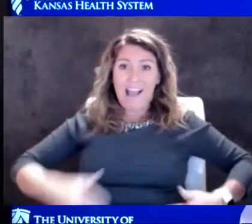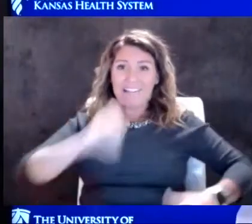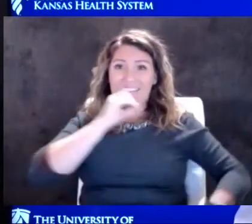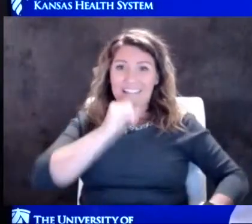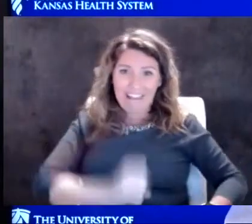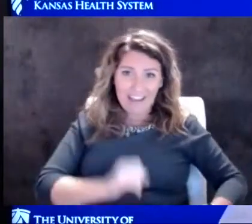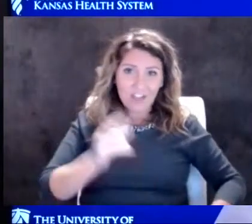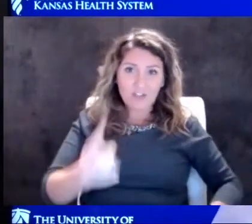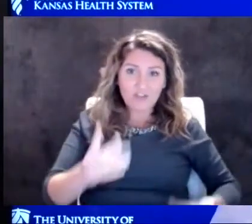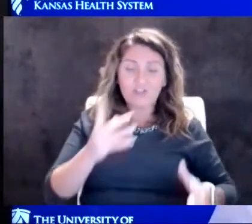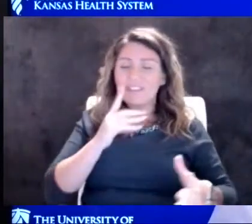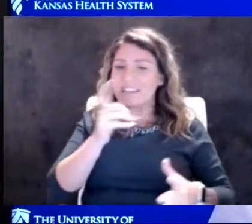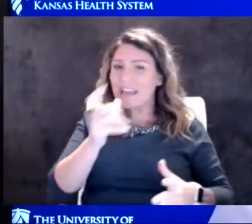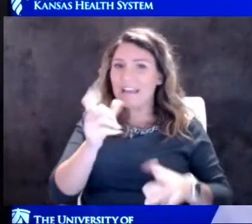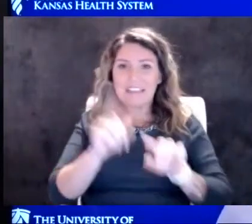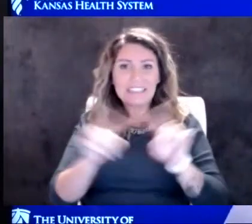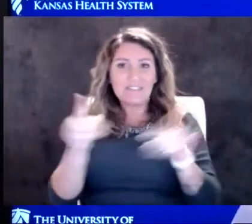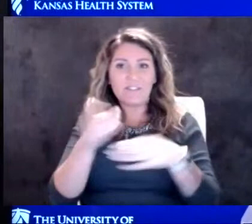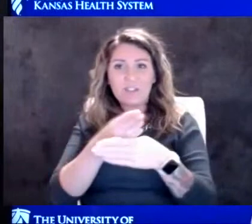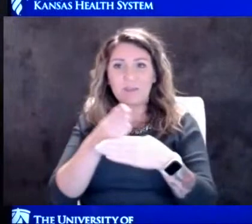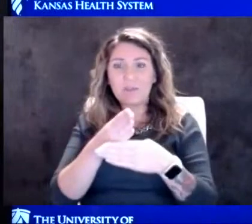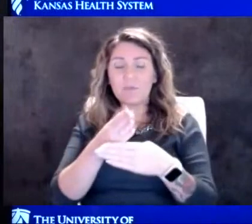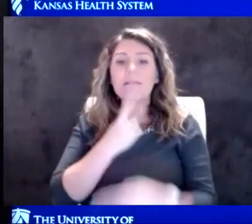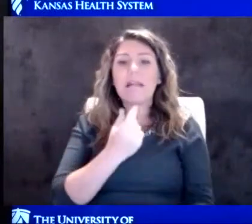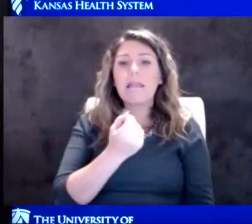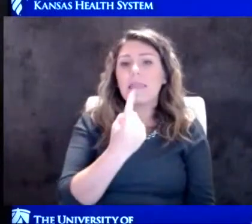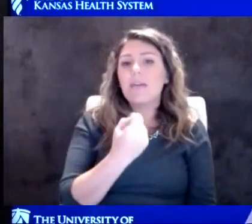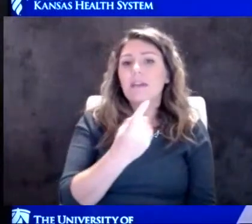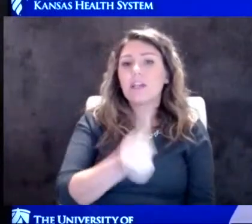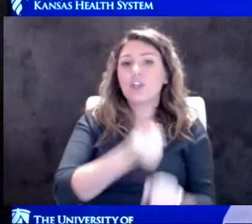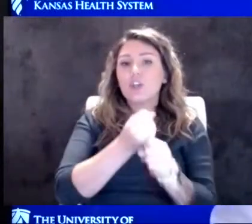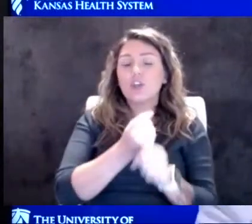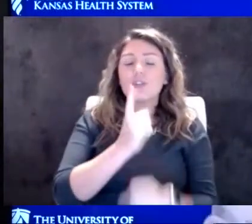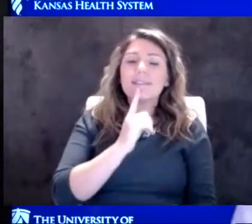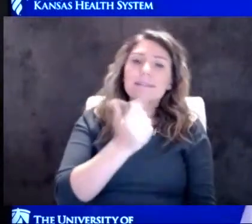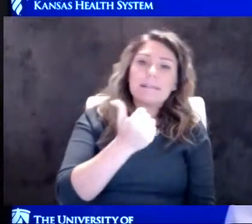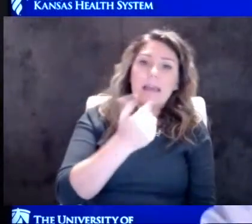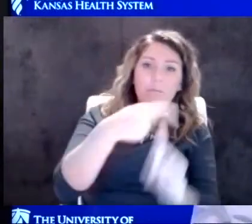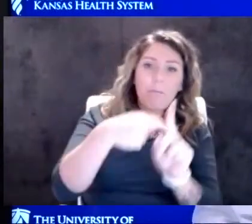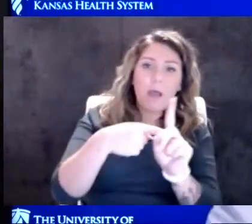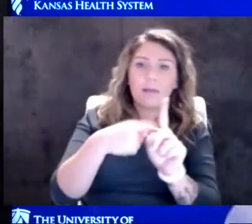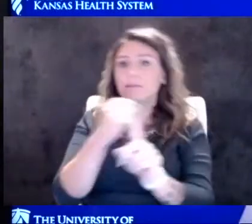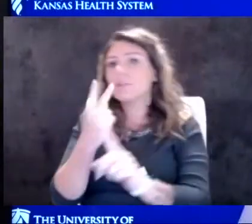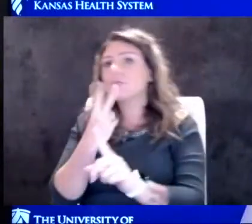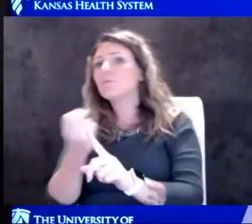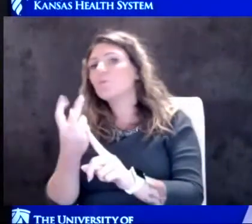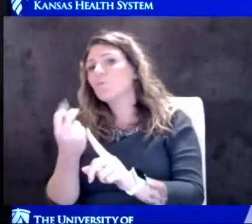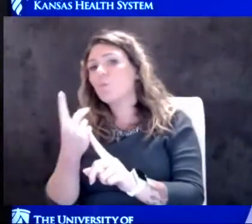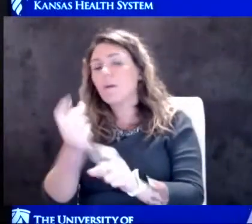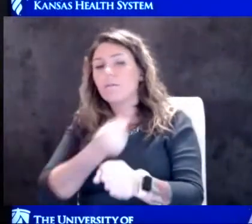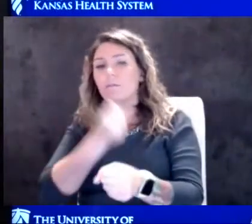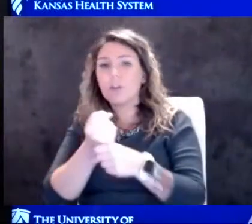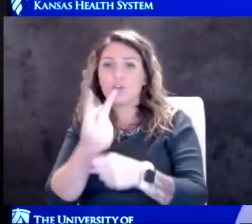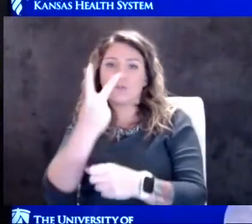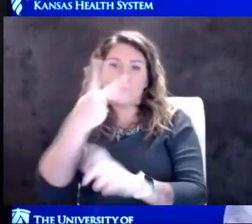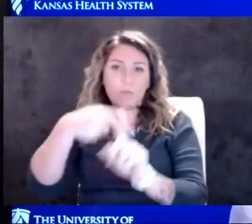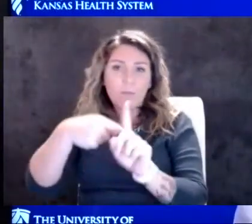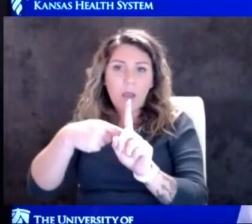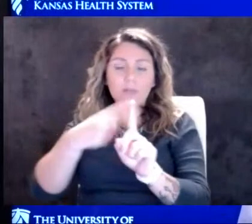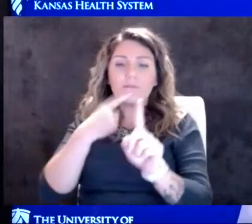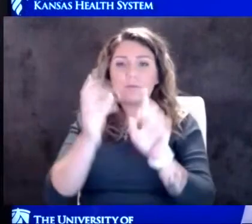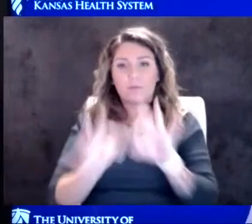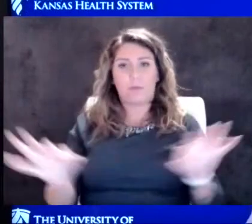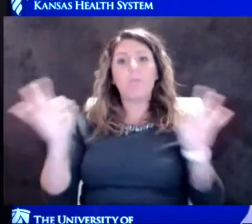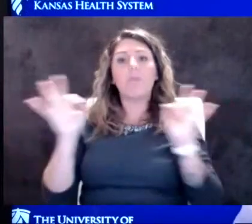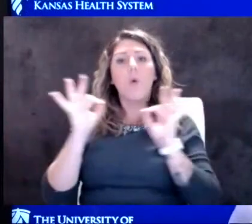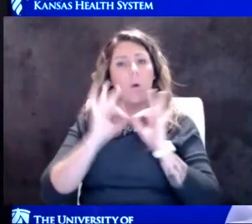between 11 years and 10 months and 12 years and 2 months immunologically. And so I think it's important to know that, rather